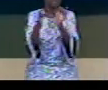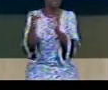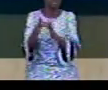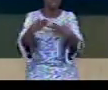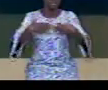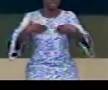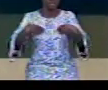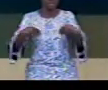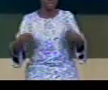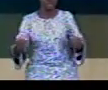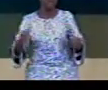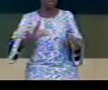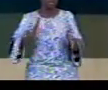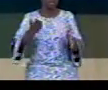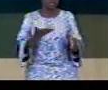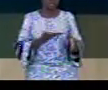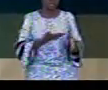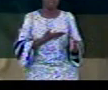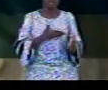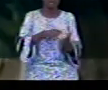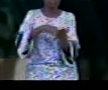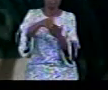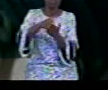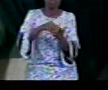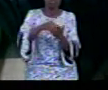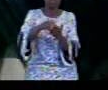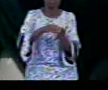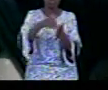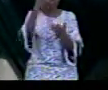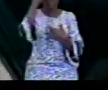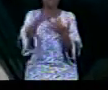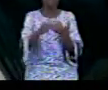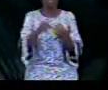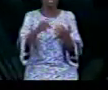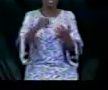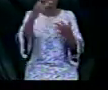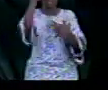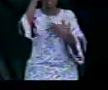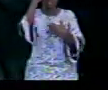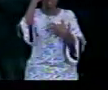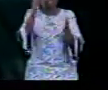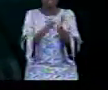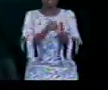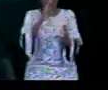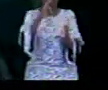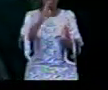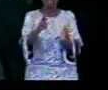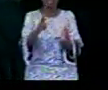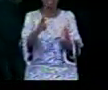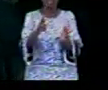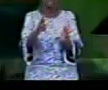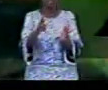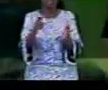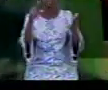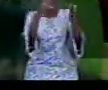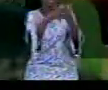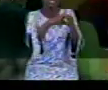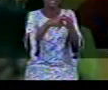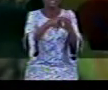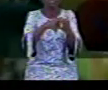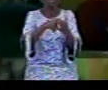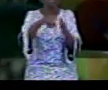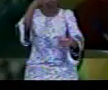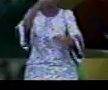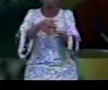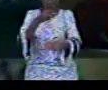our fatal sicknesses. Sicknesses that are fatal. Sicknesses that appear final. Sicknesses